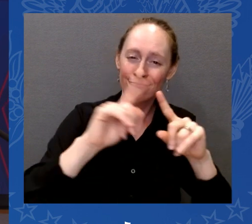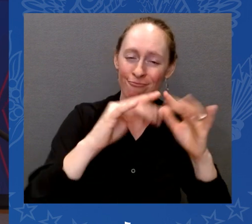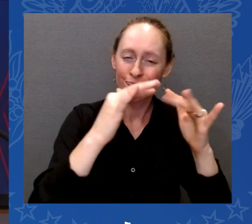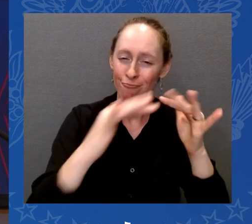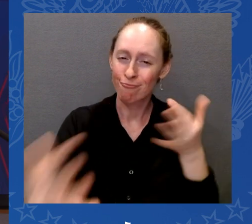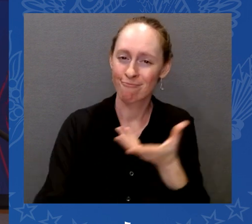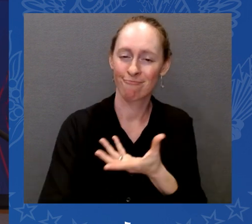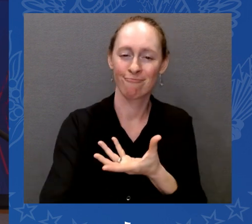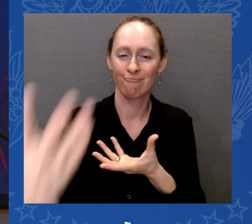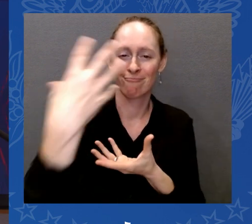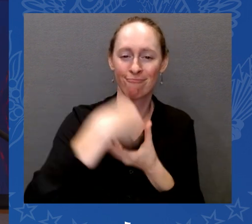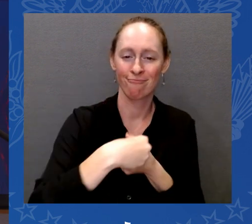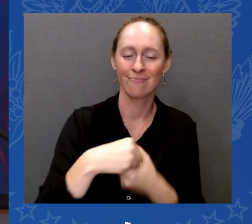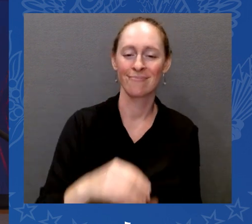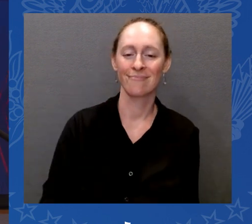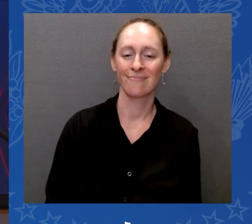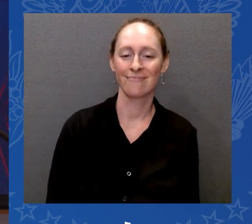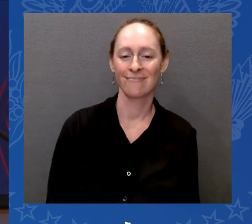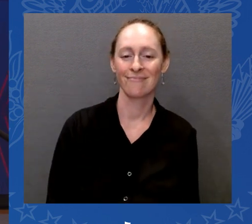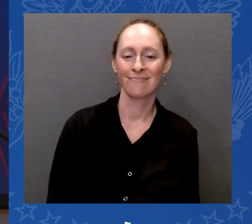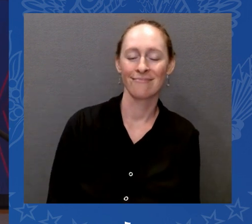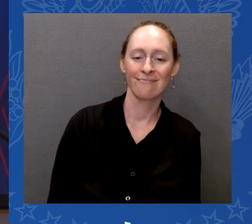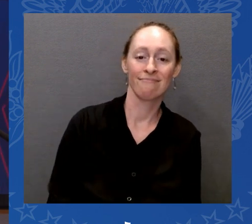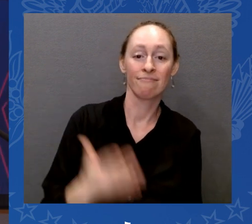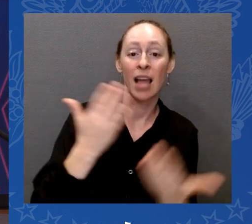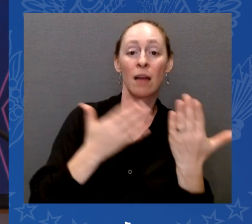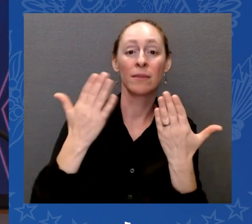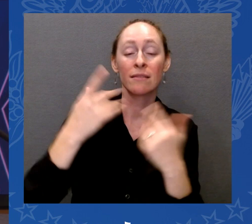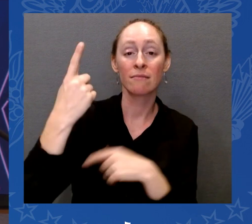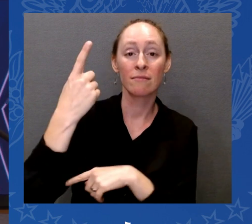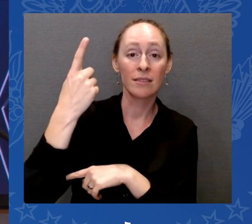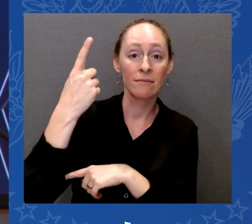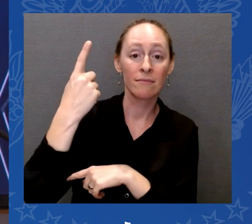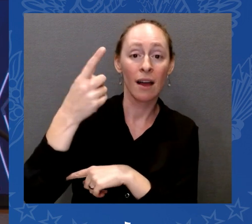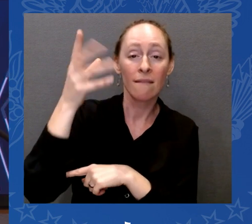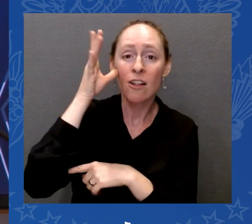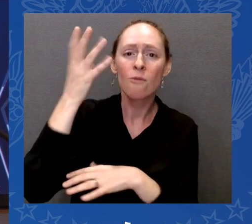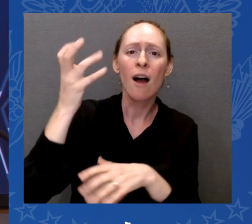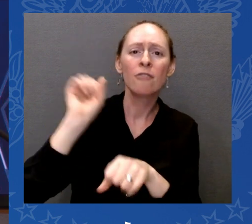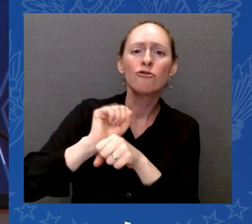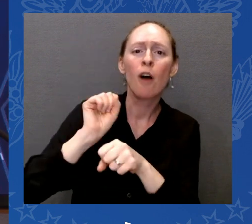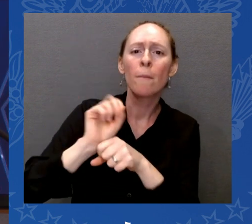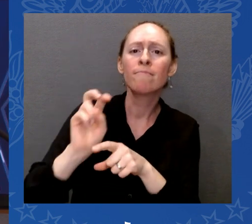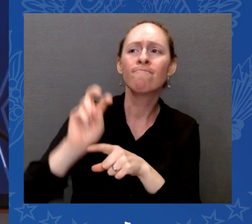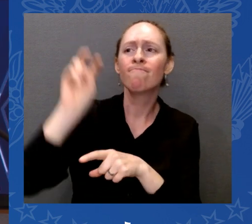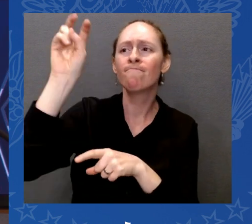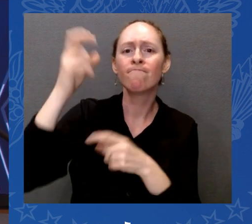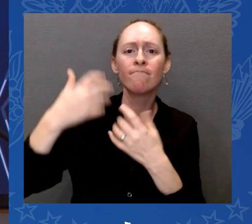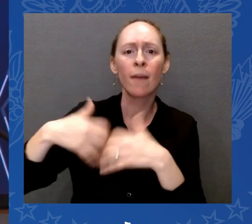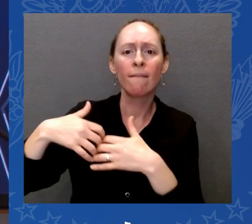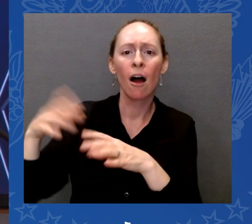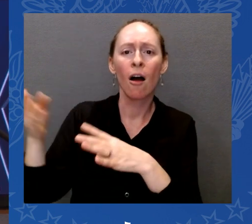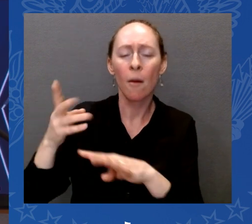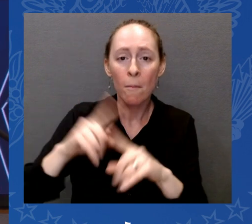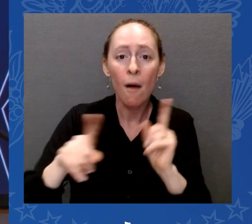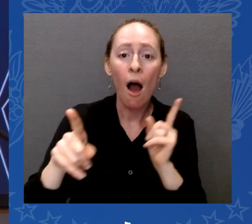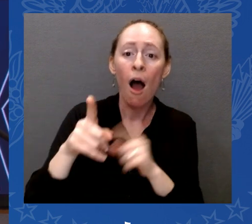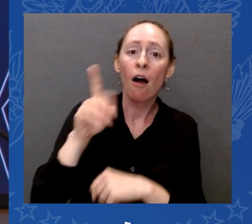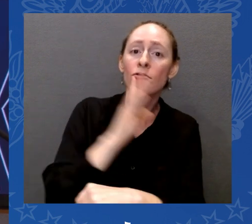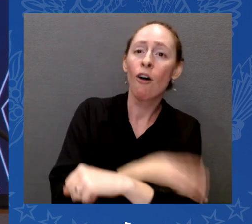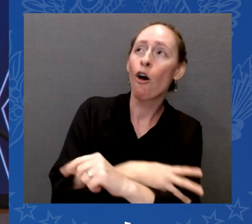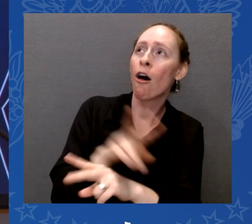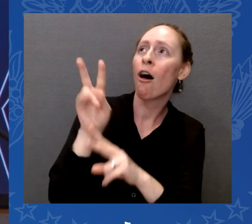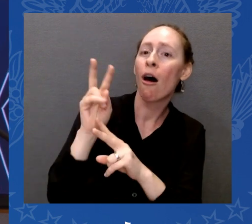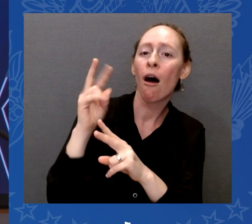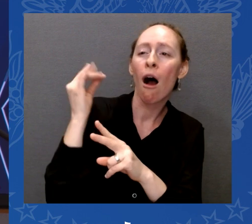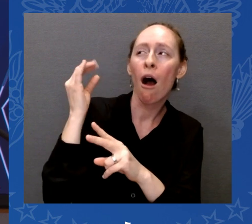career in manufacturing, to the little girl who dreams of being an engineer. It will give them all the